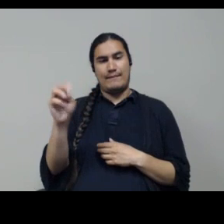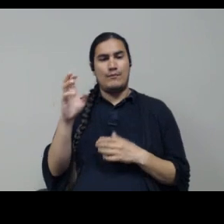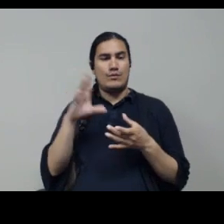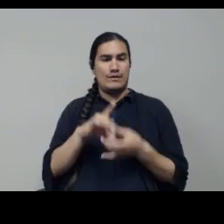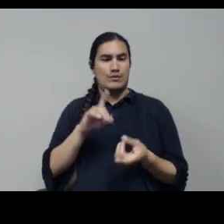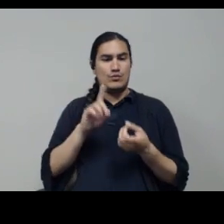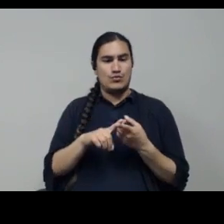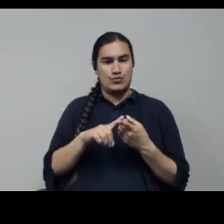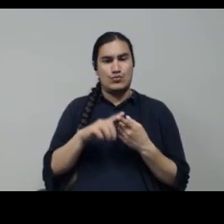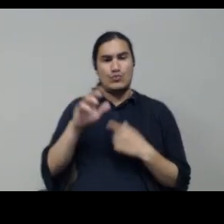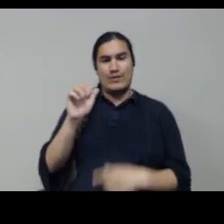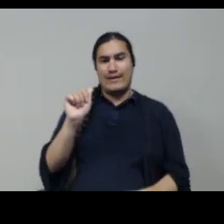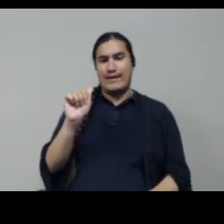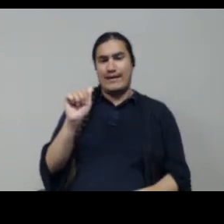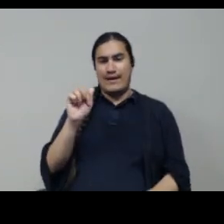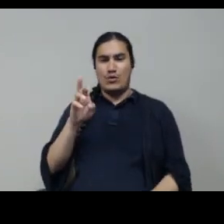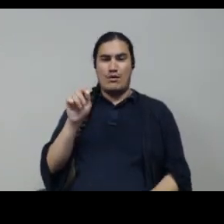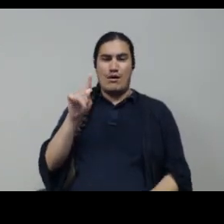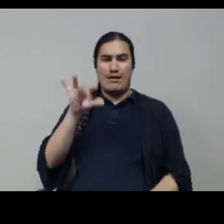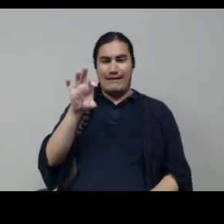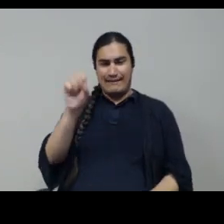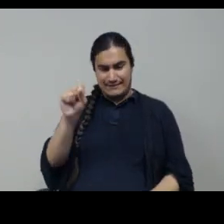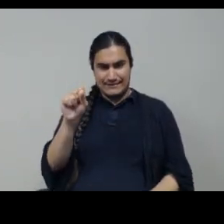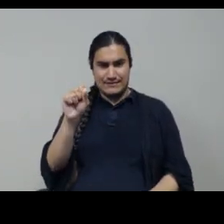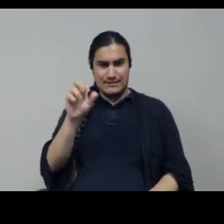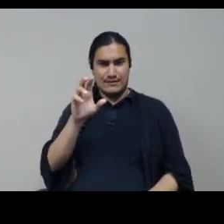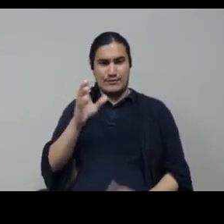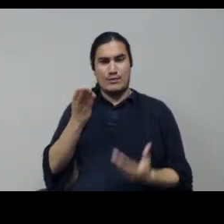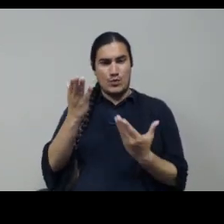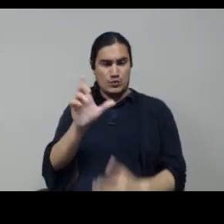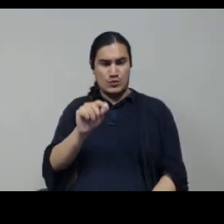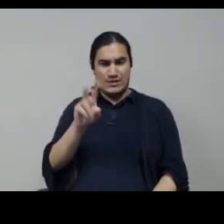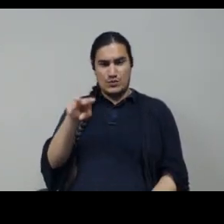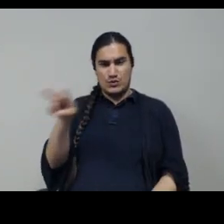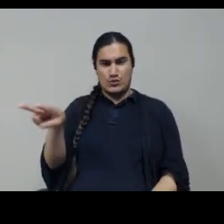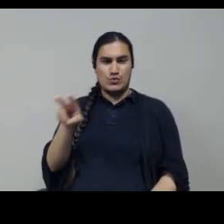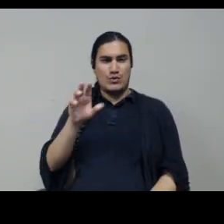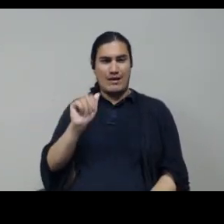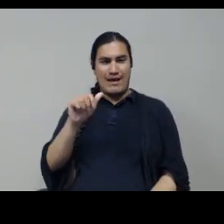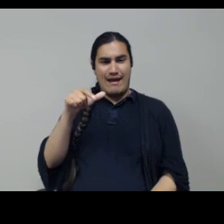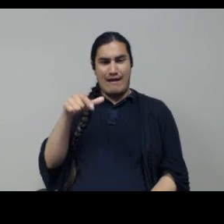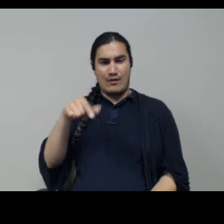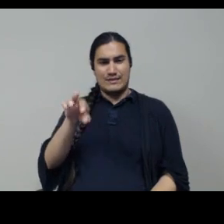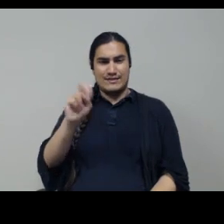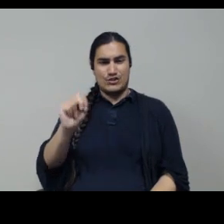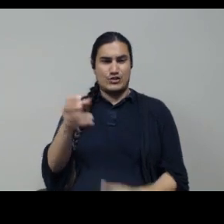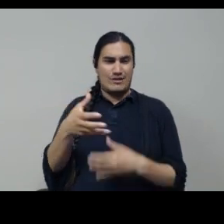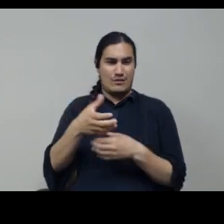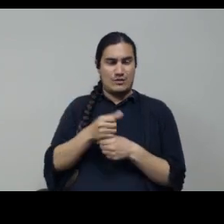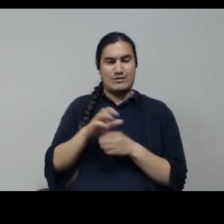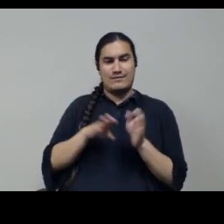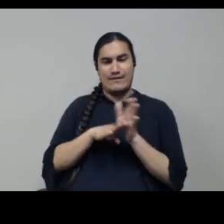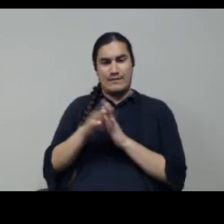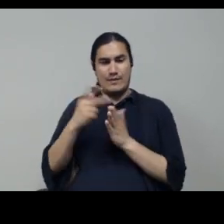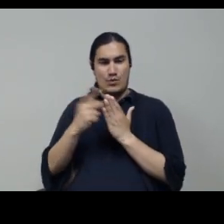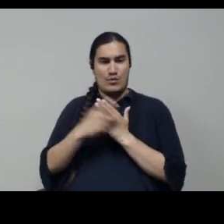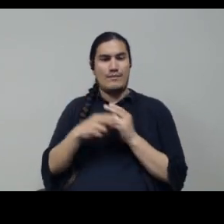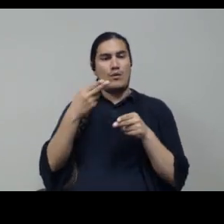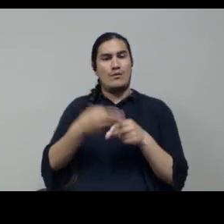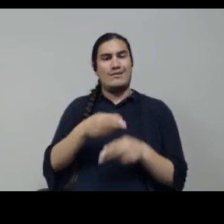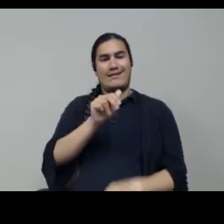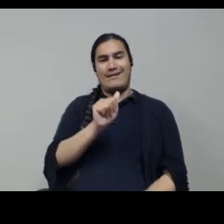of Aeronautics proposed 2022 Aeronautics Acquisition and Development Program, also known as the A&D